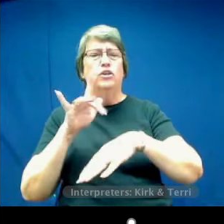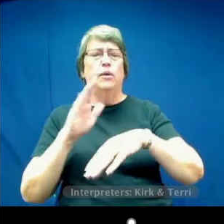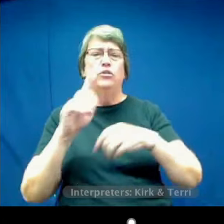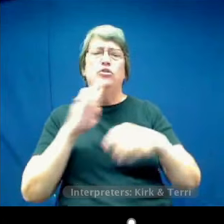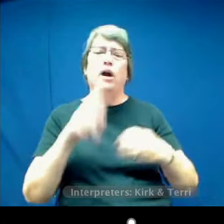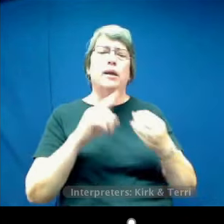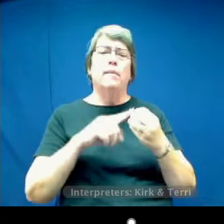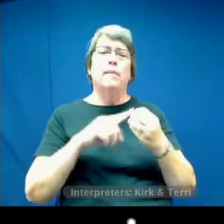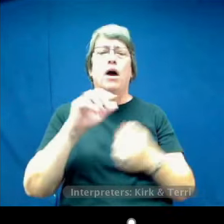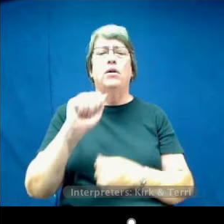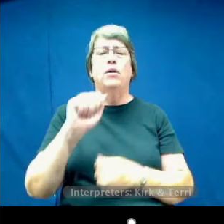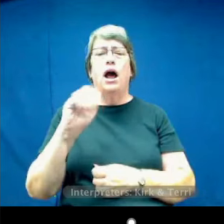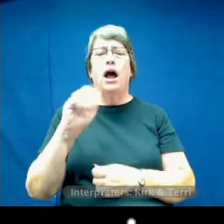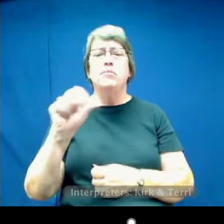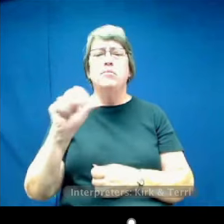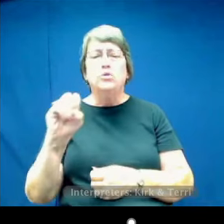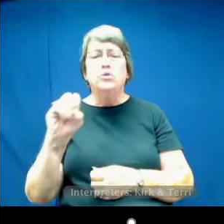systems.